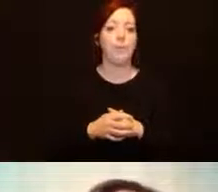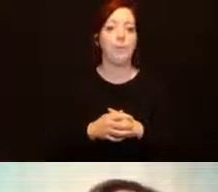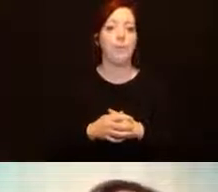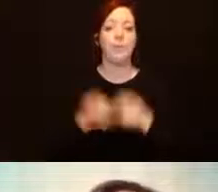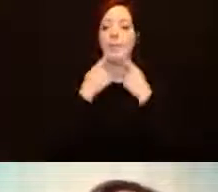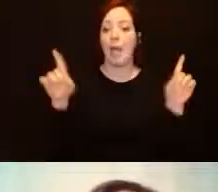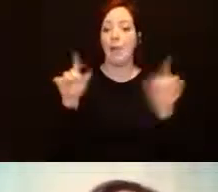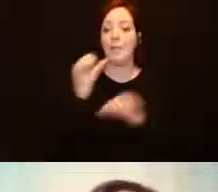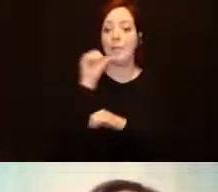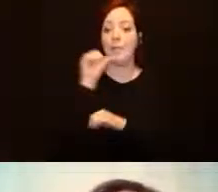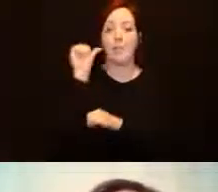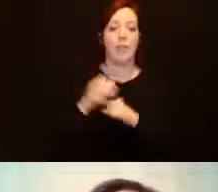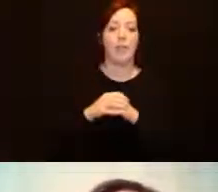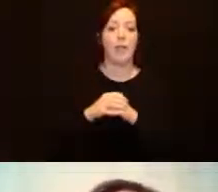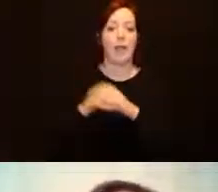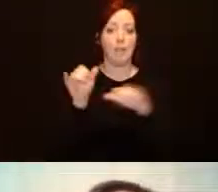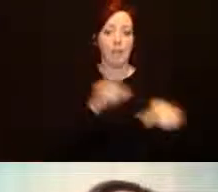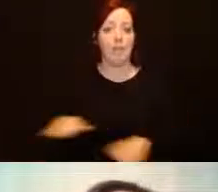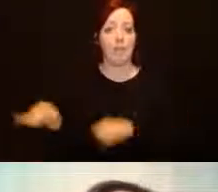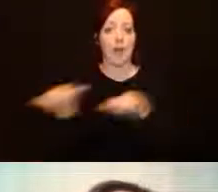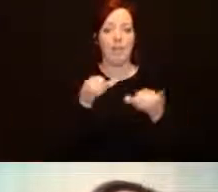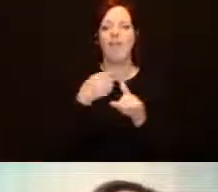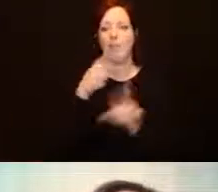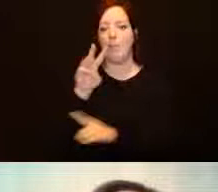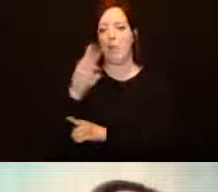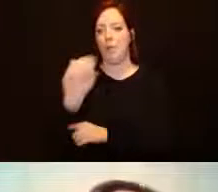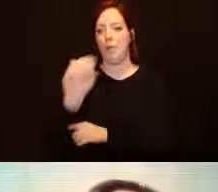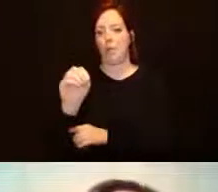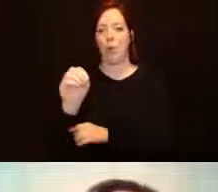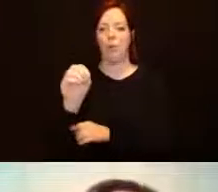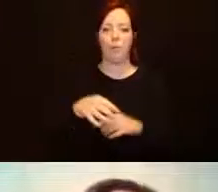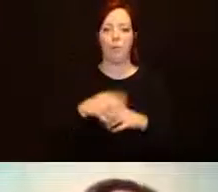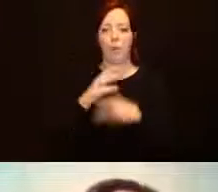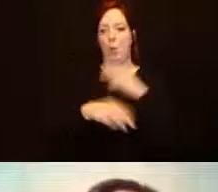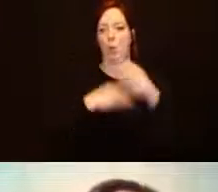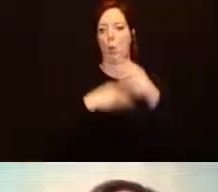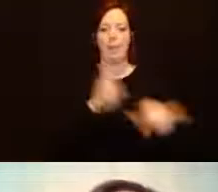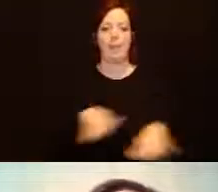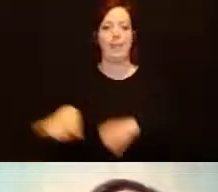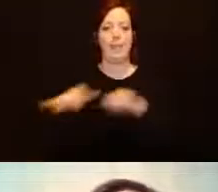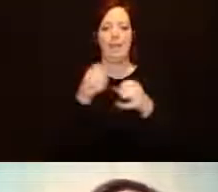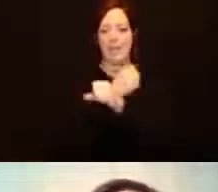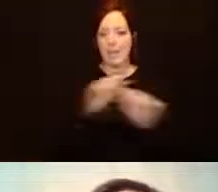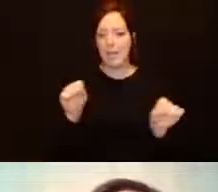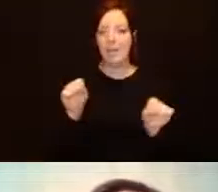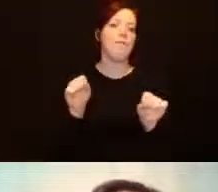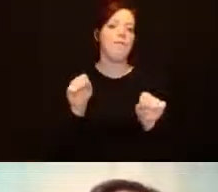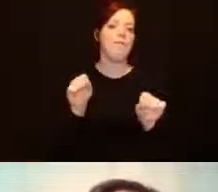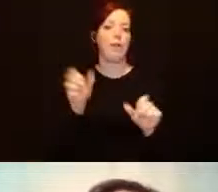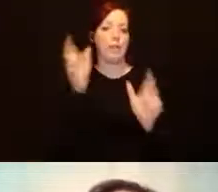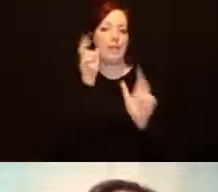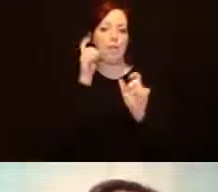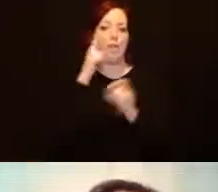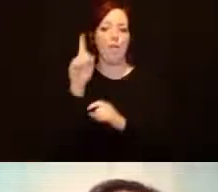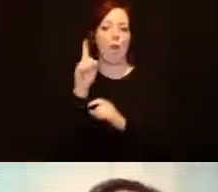also by WHO for the global standards for safe listening in entertainment venues. And this will give us the limits